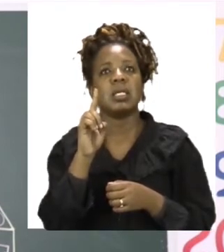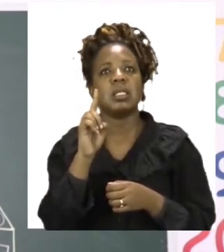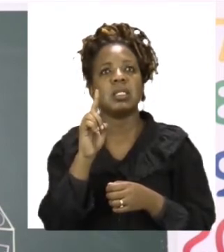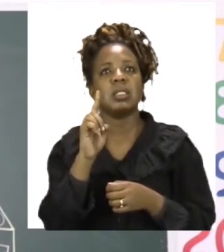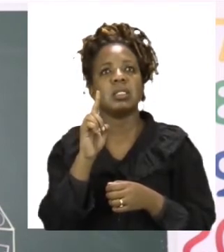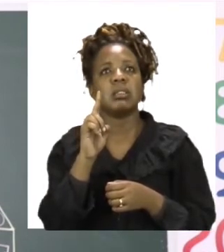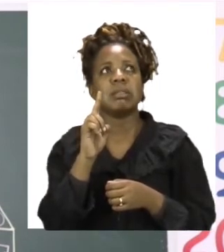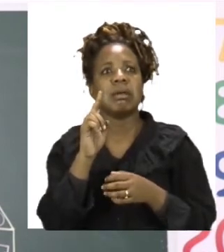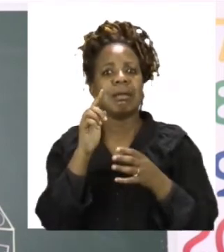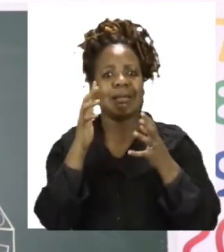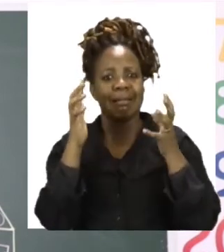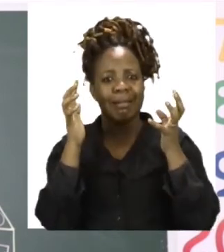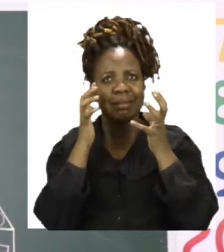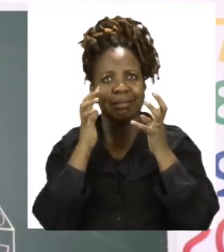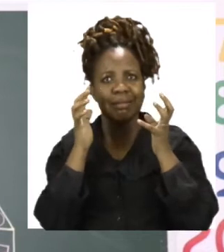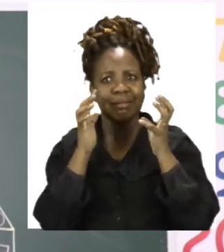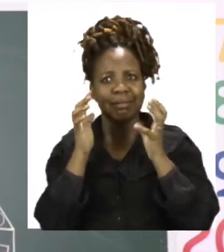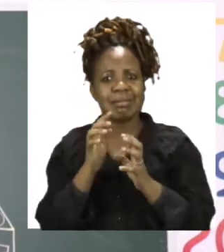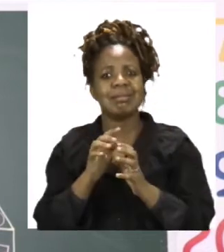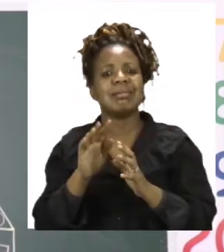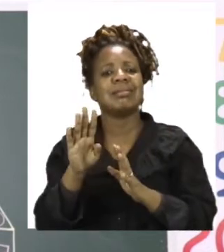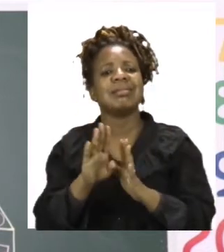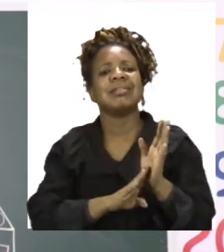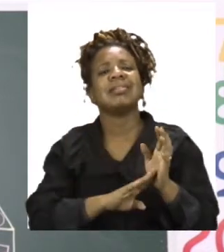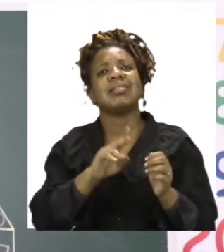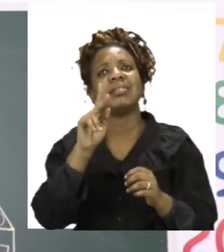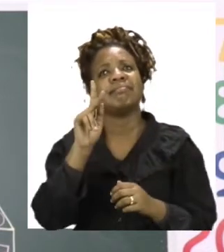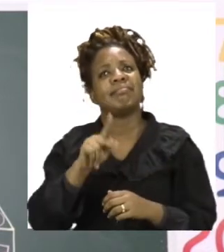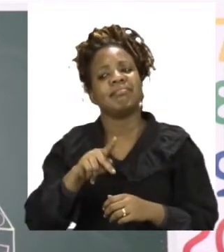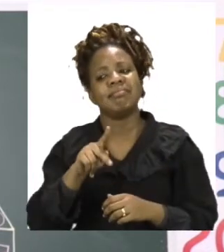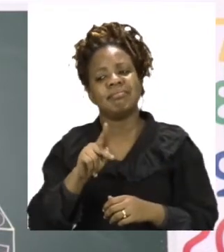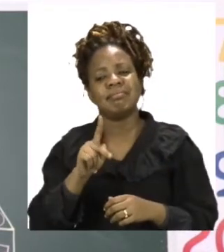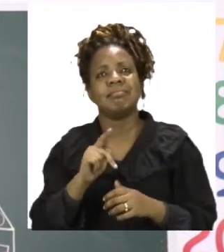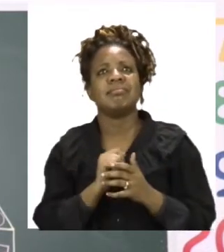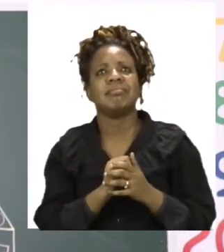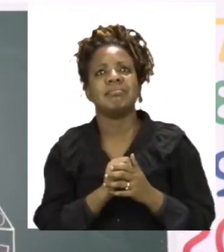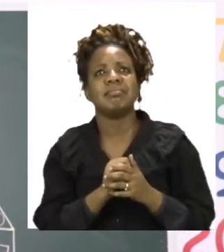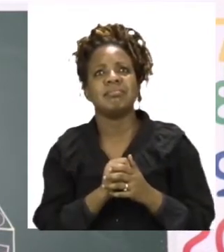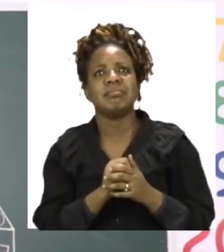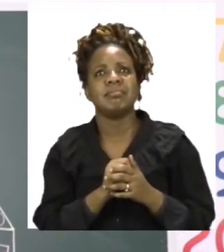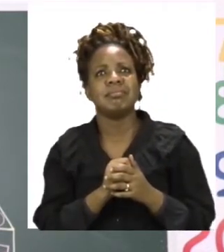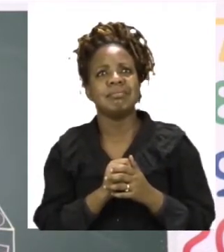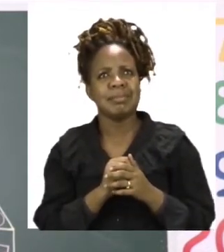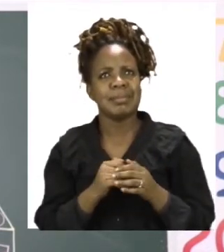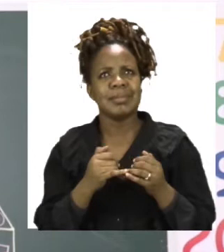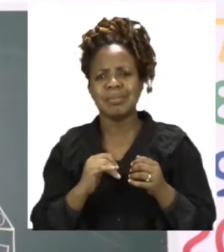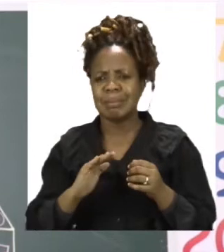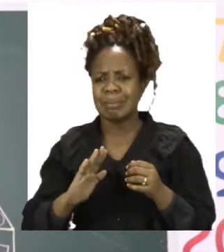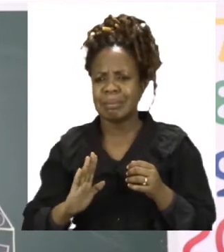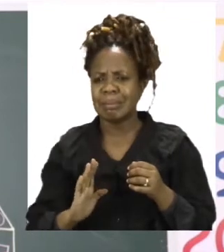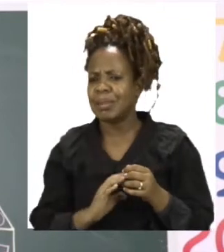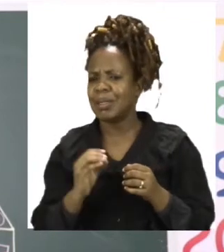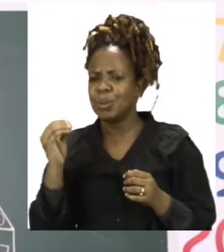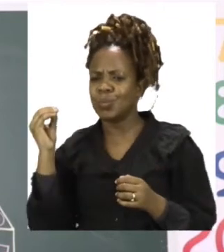Oh, the lion is back. And this time he really wants to eat Petrus. So